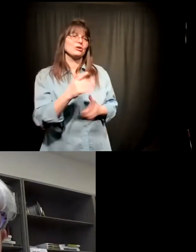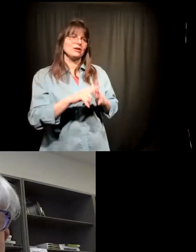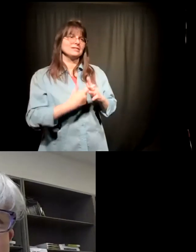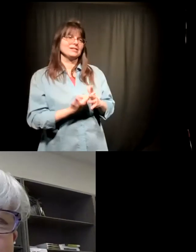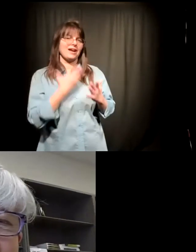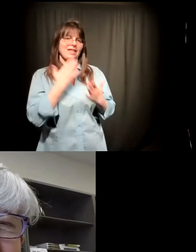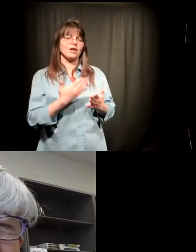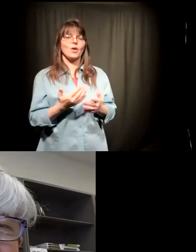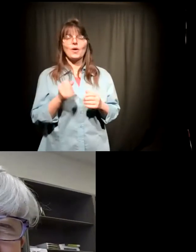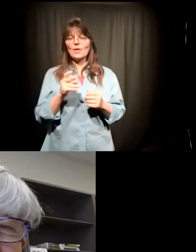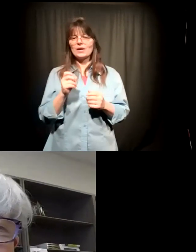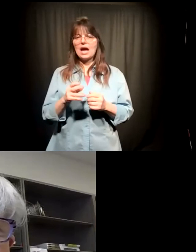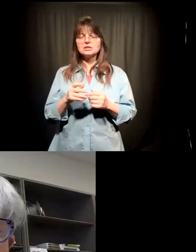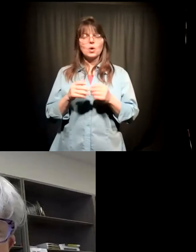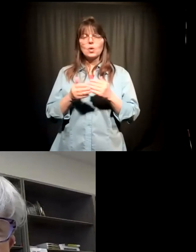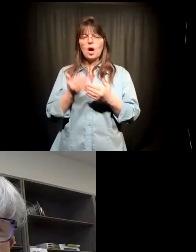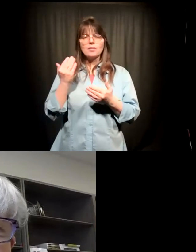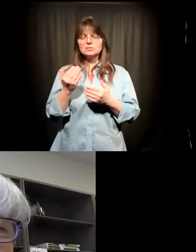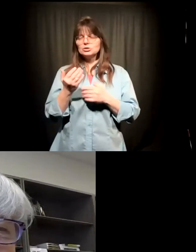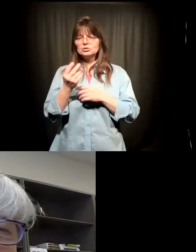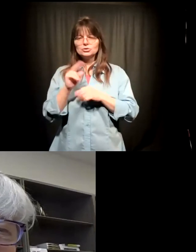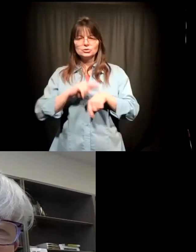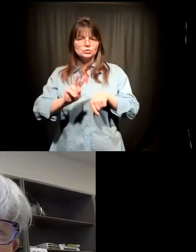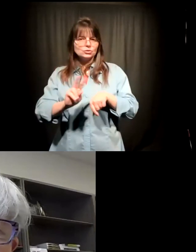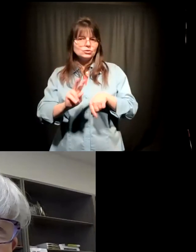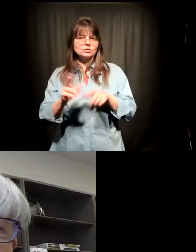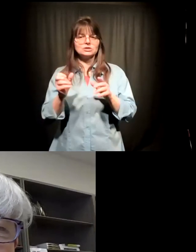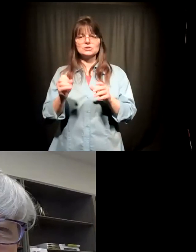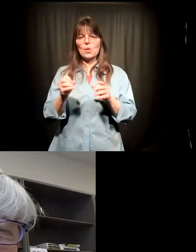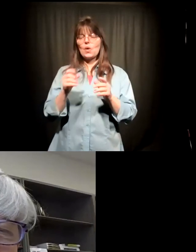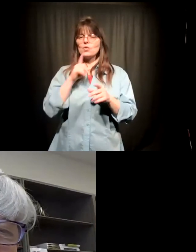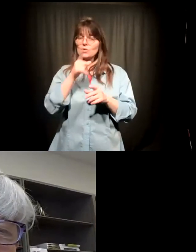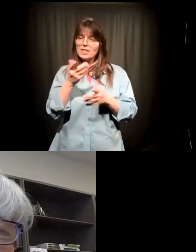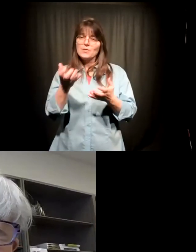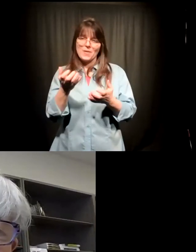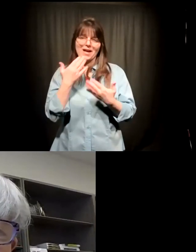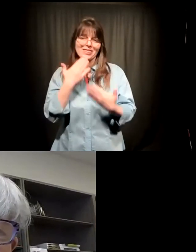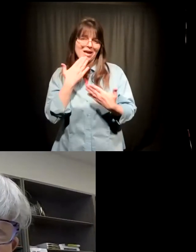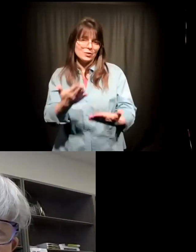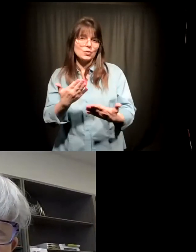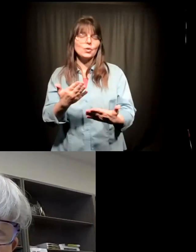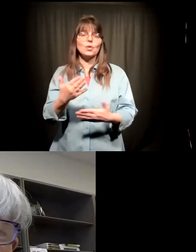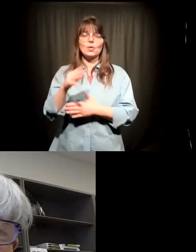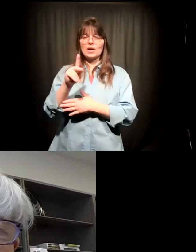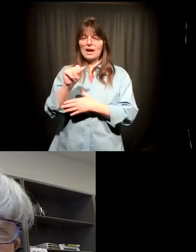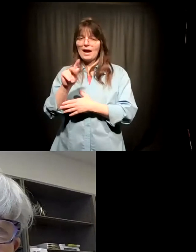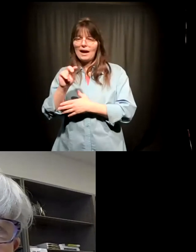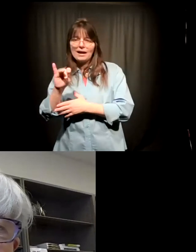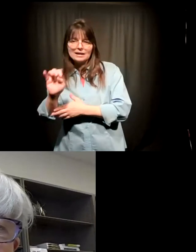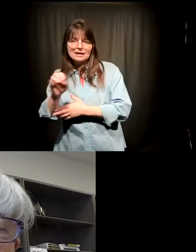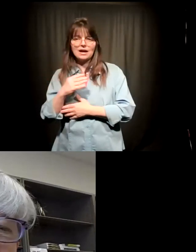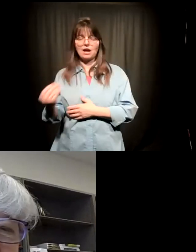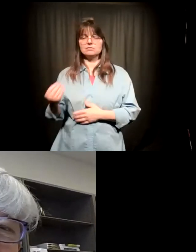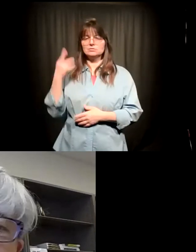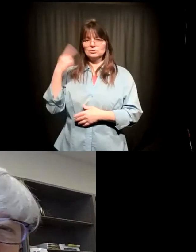I think one of the, I mean, it's a little older, but Carol Padden and Tom